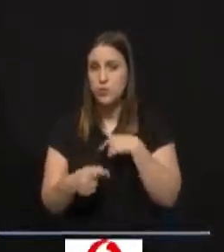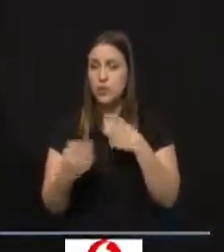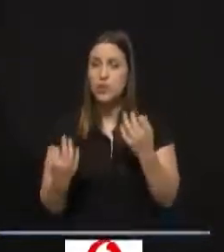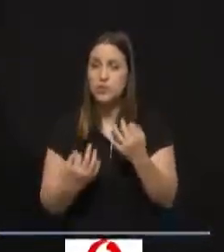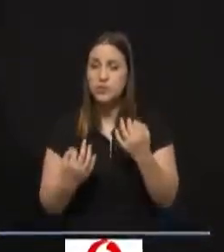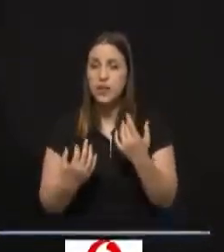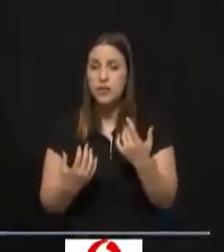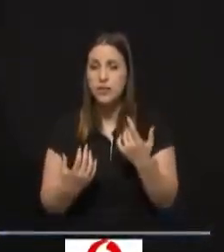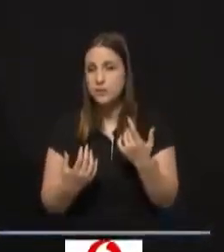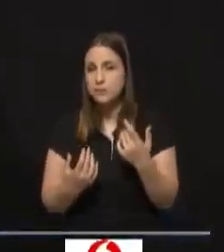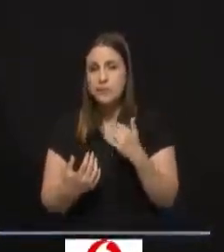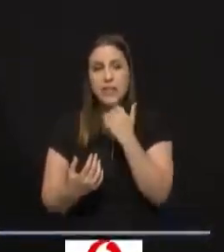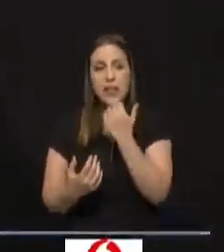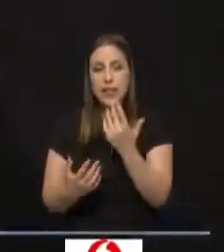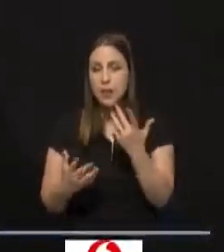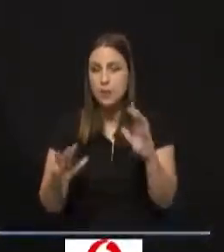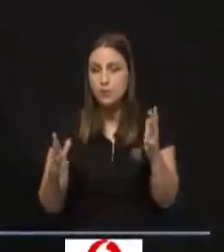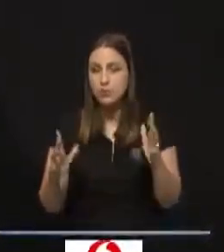geographies, we are